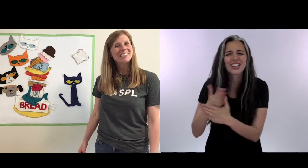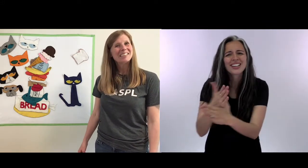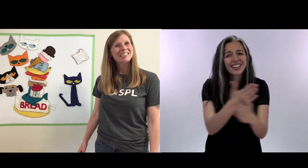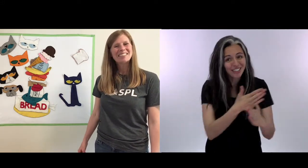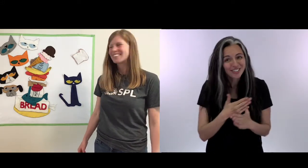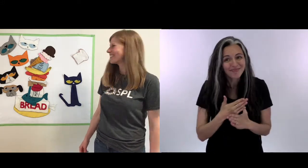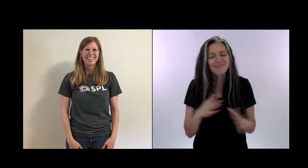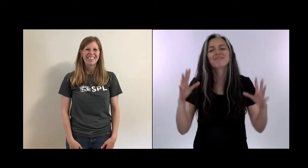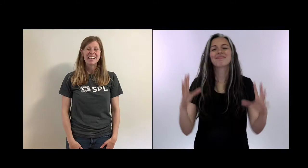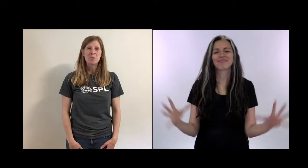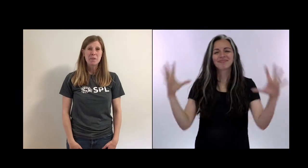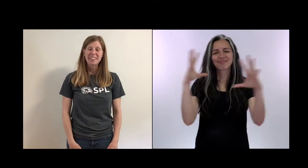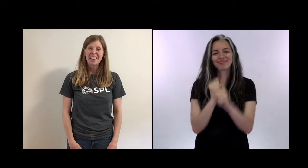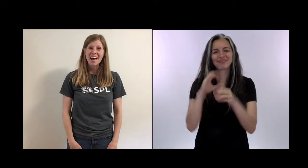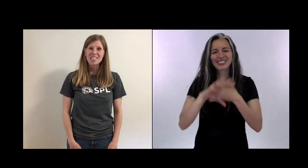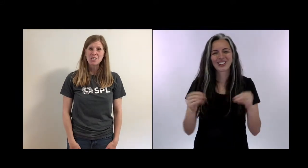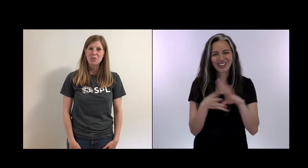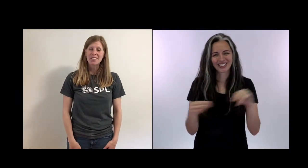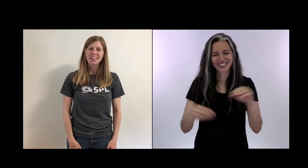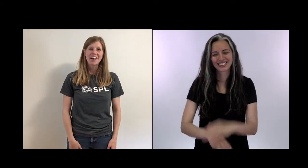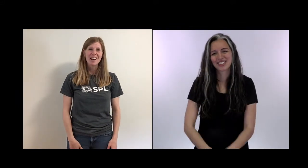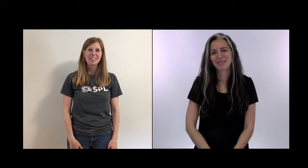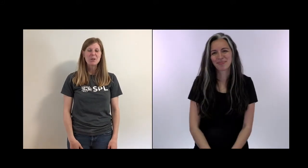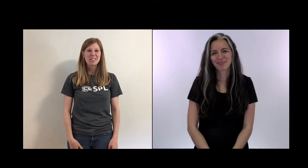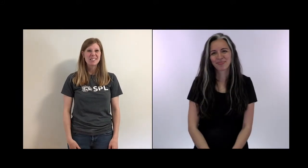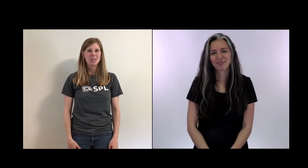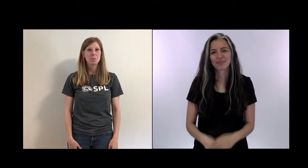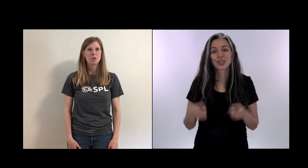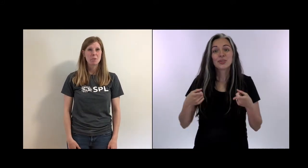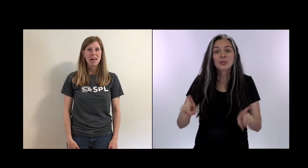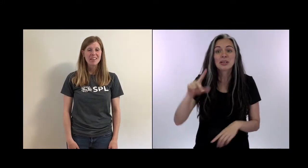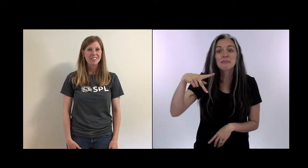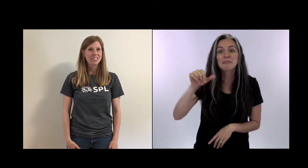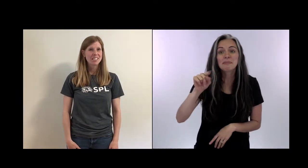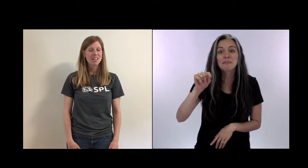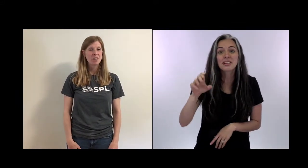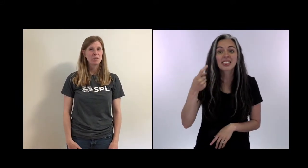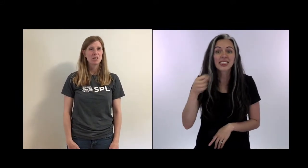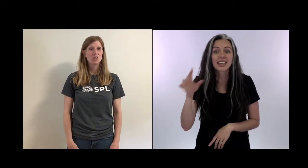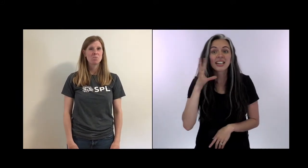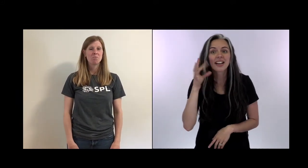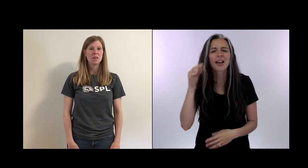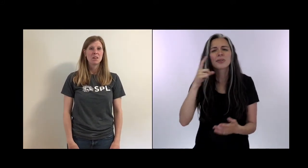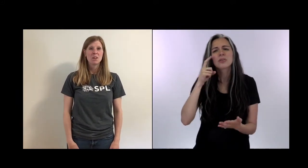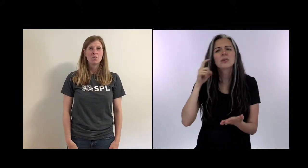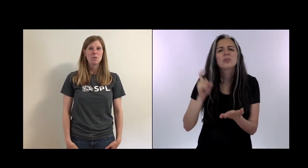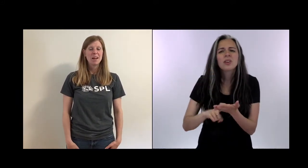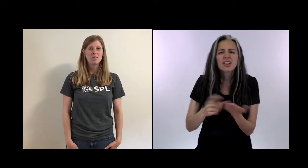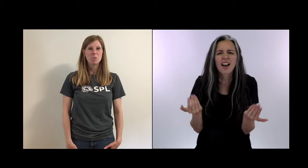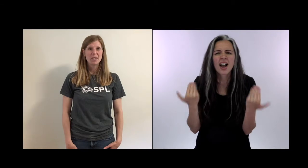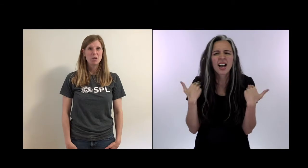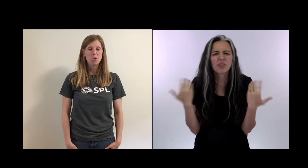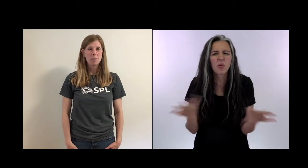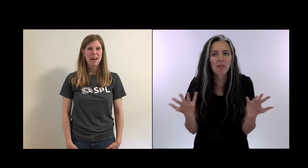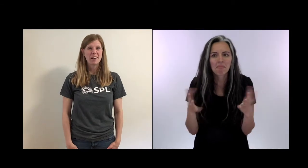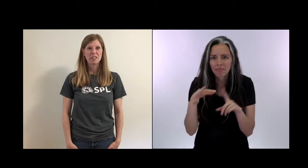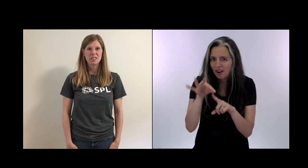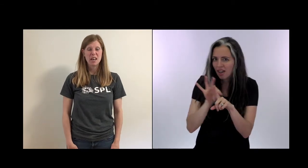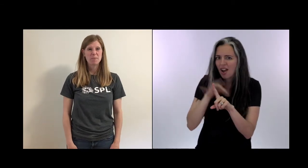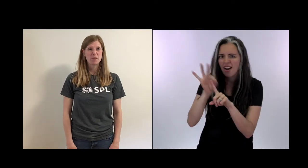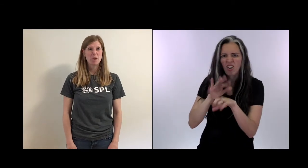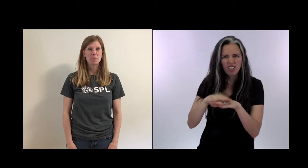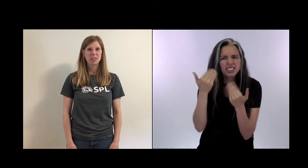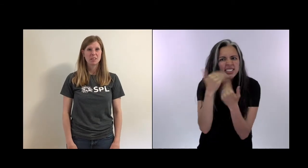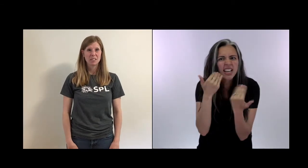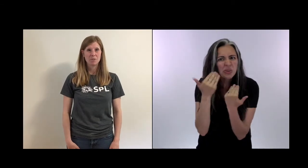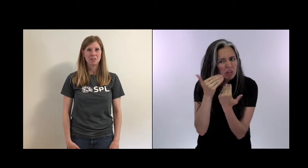end. In the Pete the Cat story, I noticed that he put a banana on his sandwich. Well, putting a whole banana on your